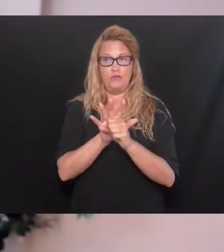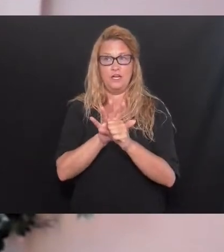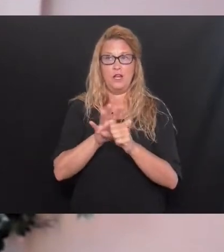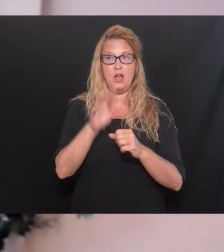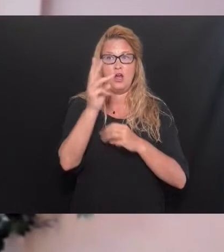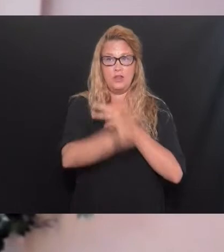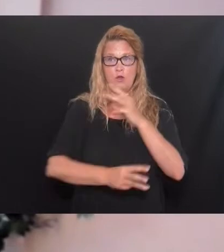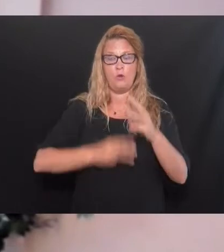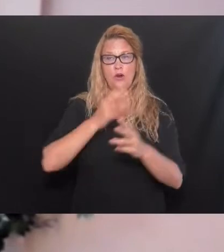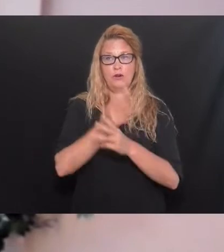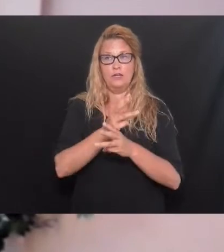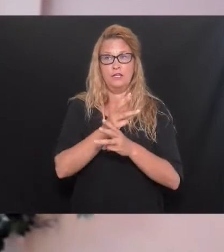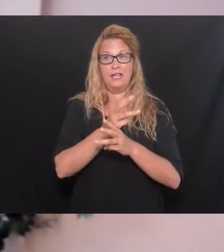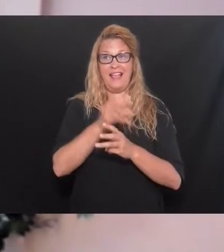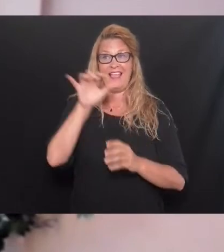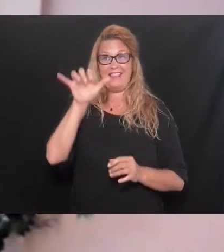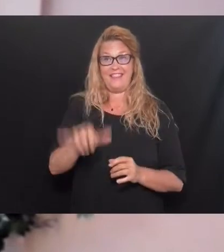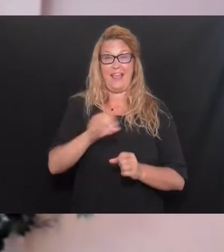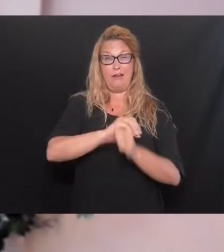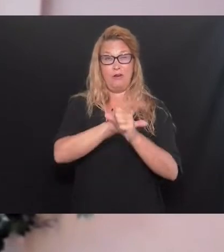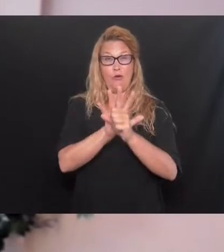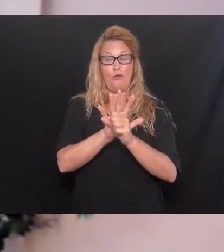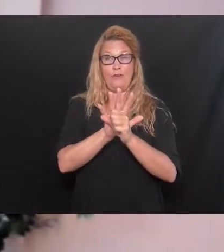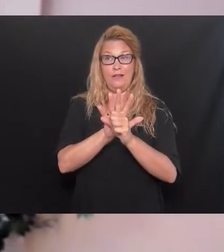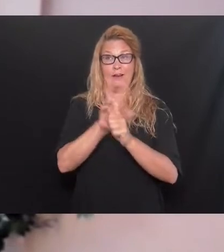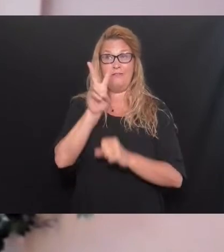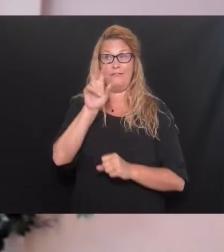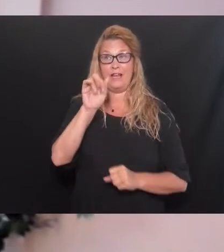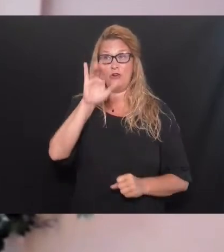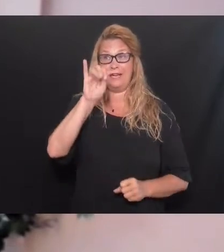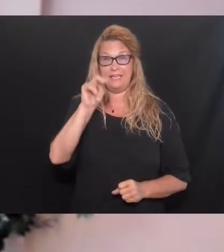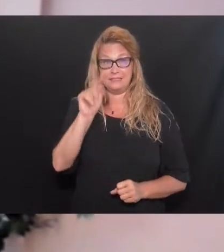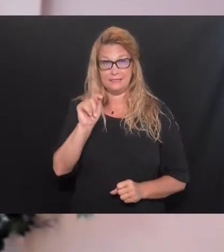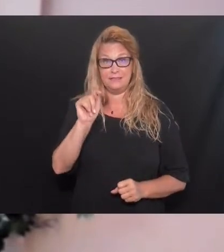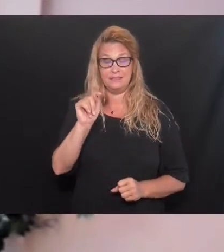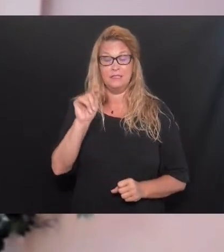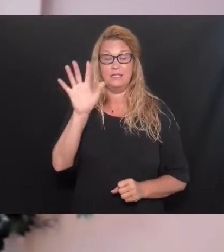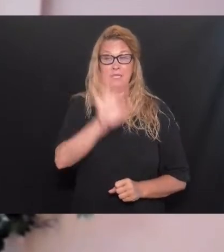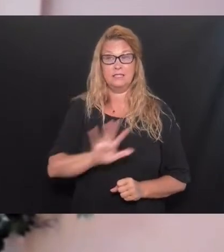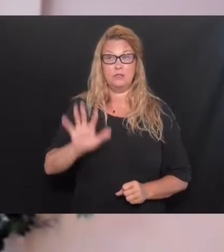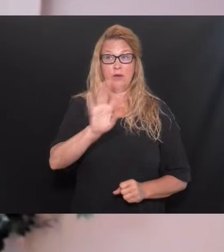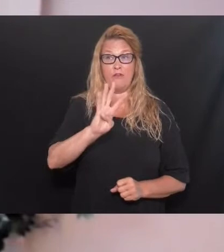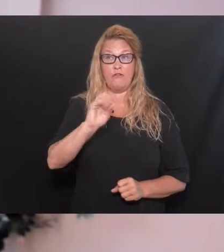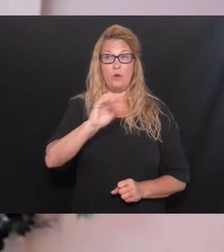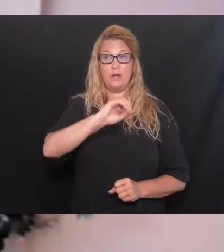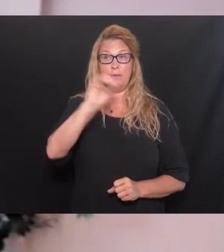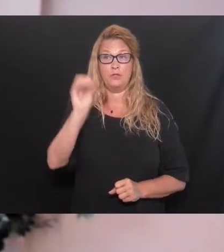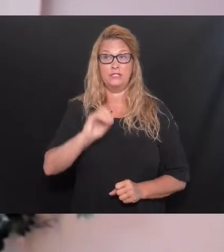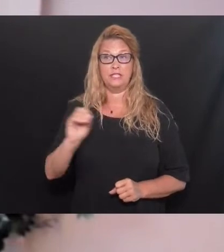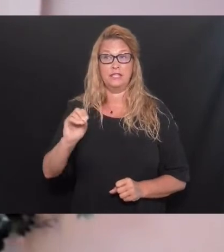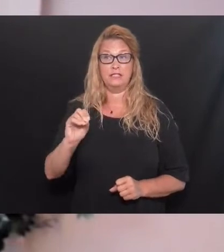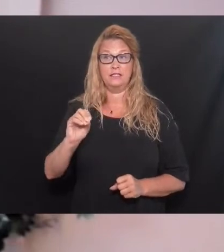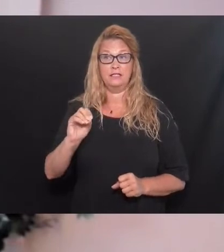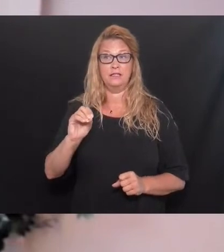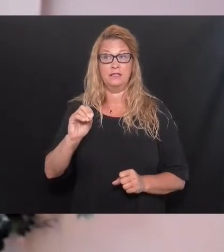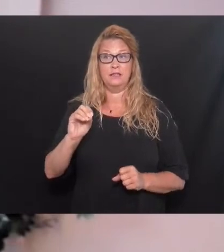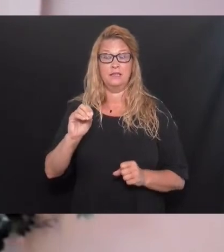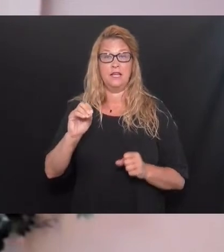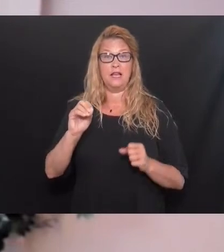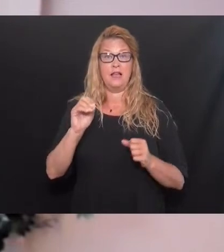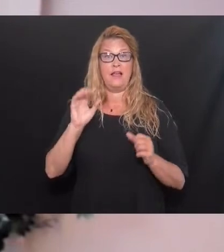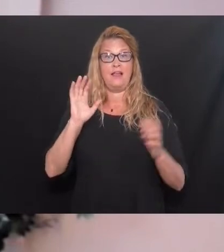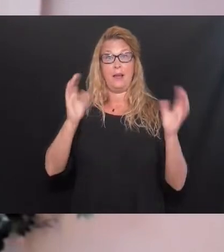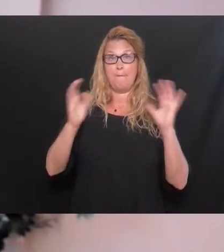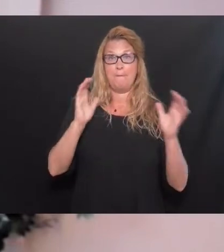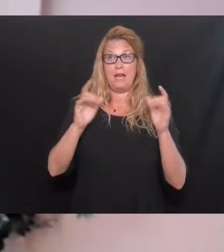that this variant of COVID-19 is about 40% more infectious than the